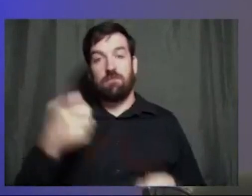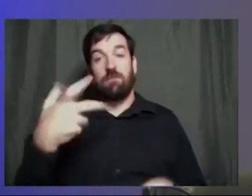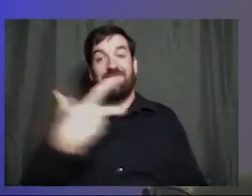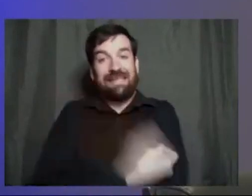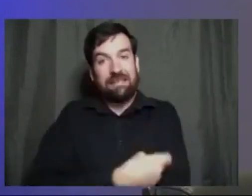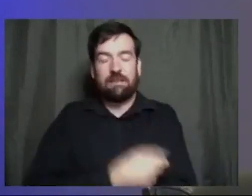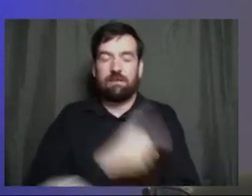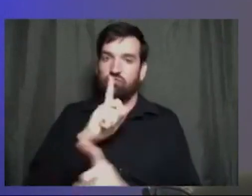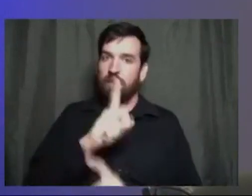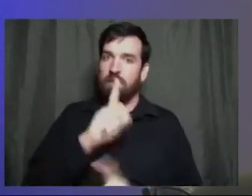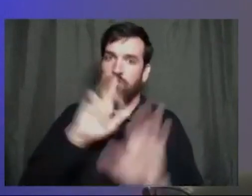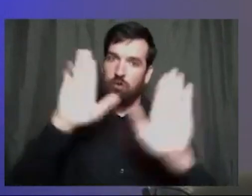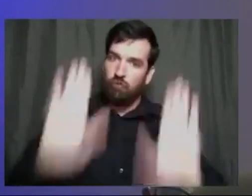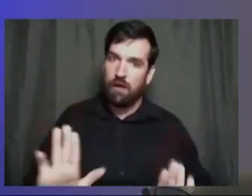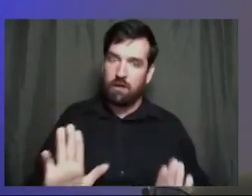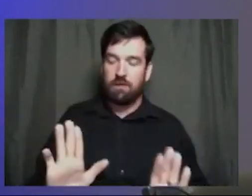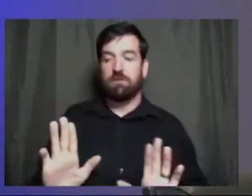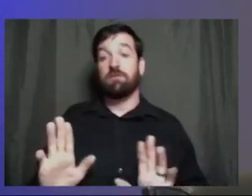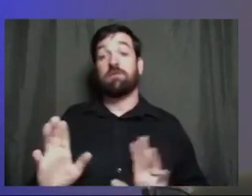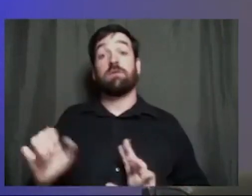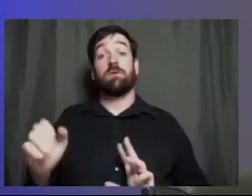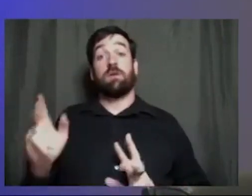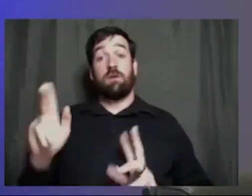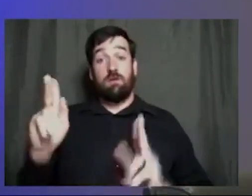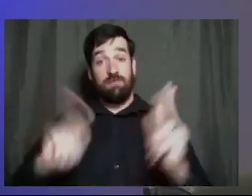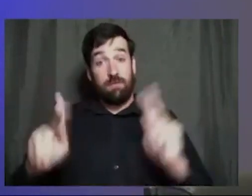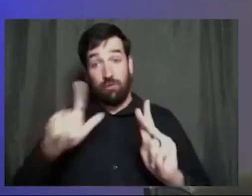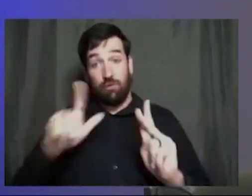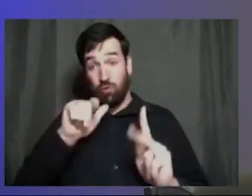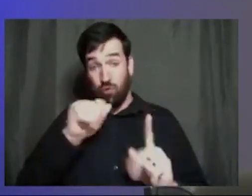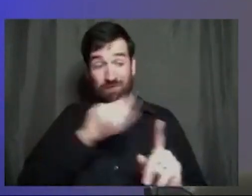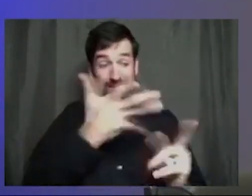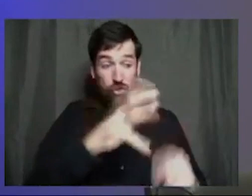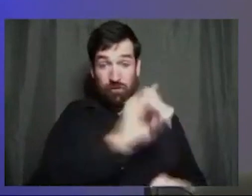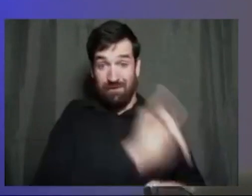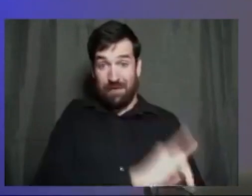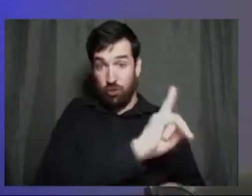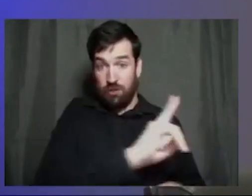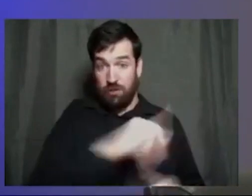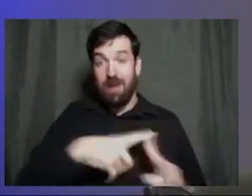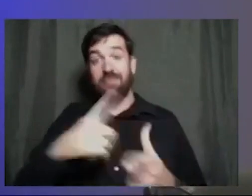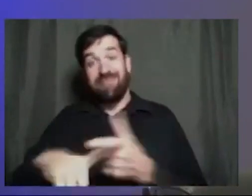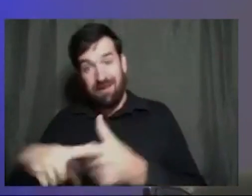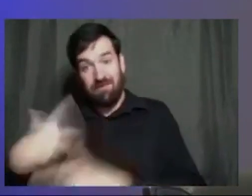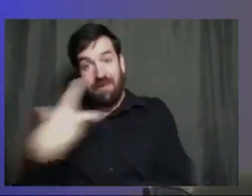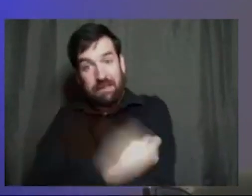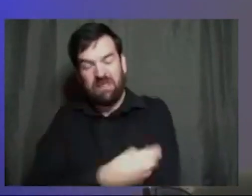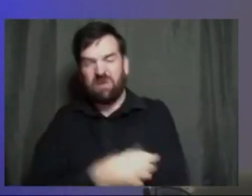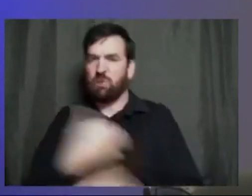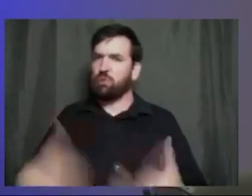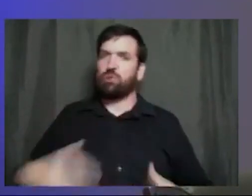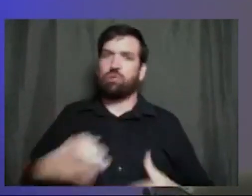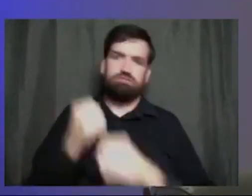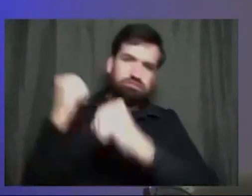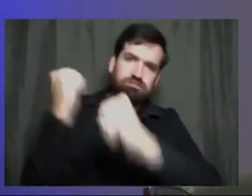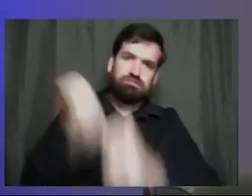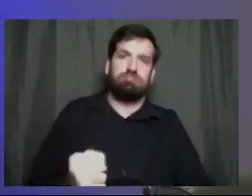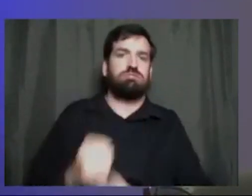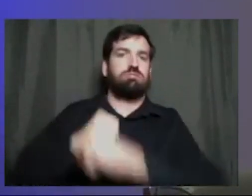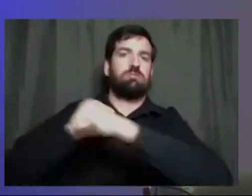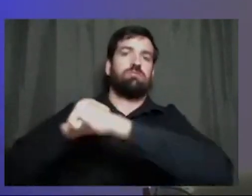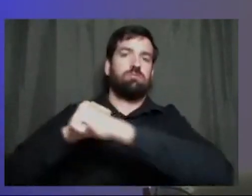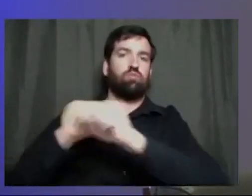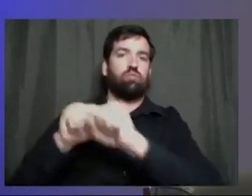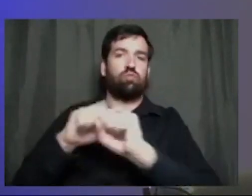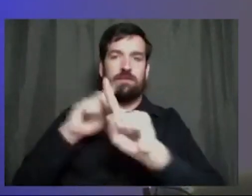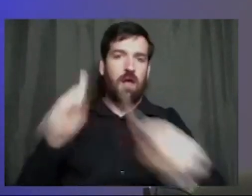get vaccine post-infection have a huge immune response, which is really wonderful. And they develop